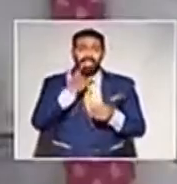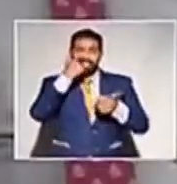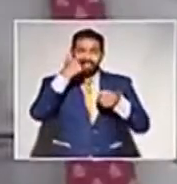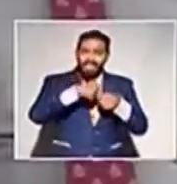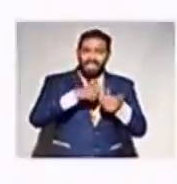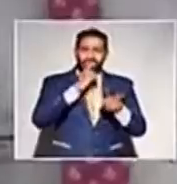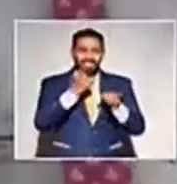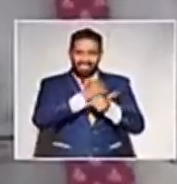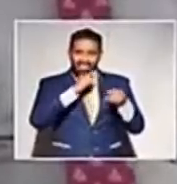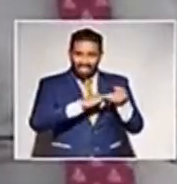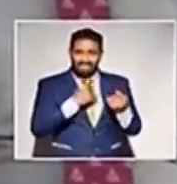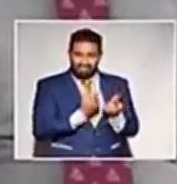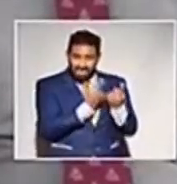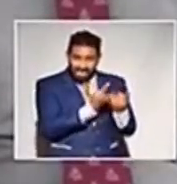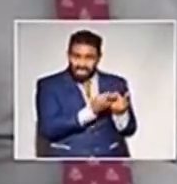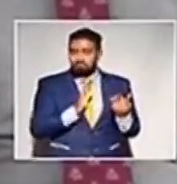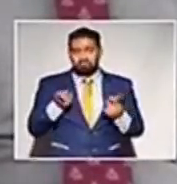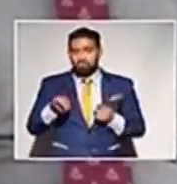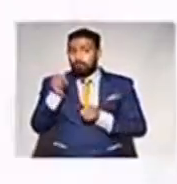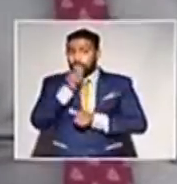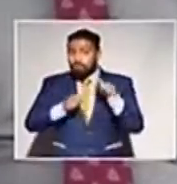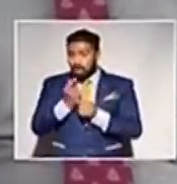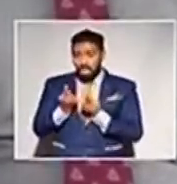affects the people's health. There